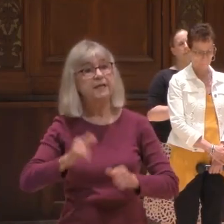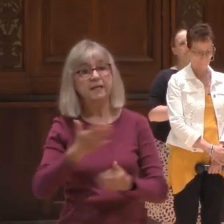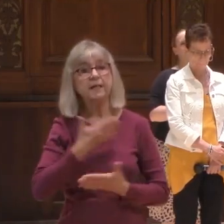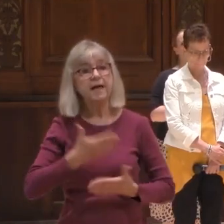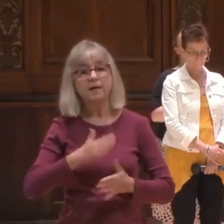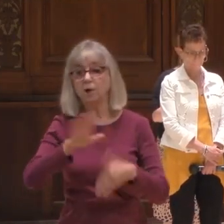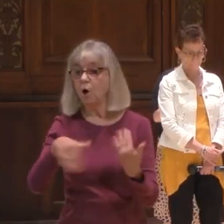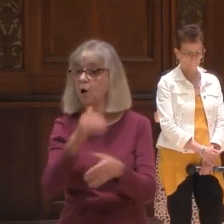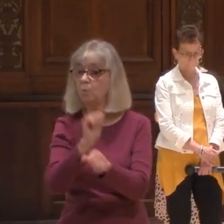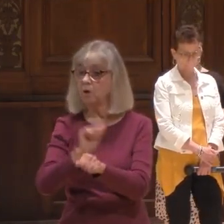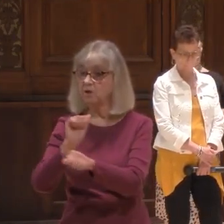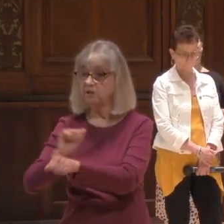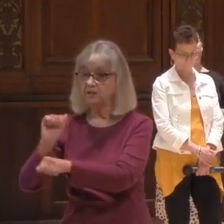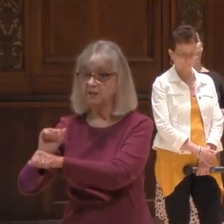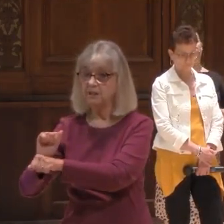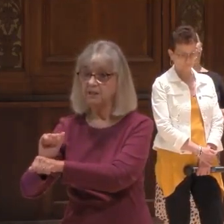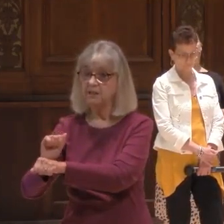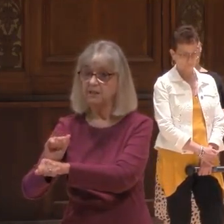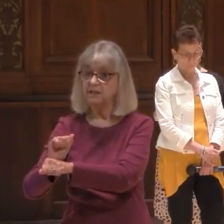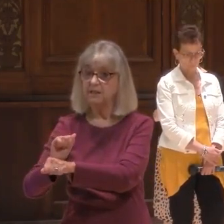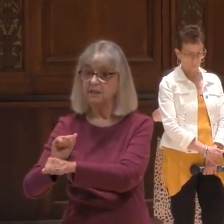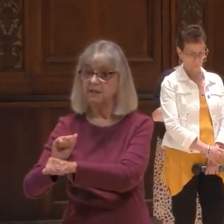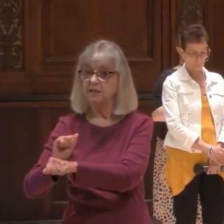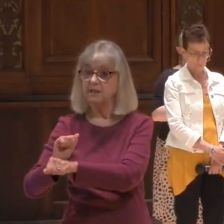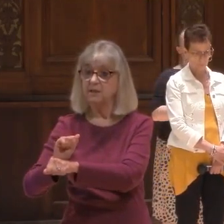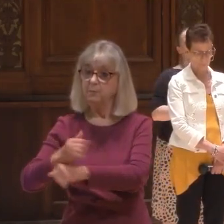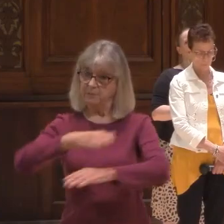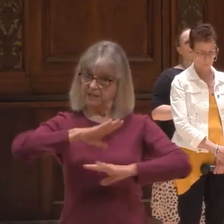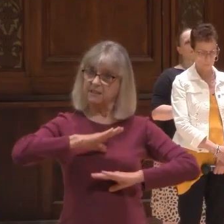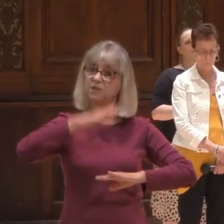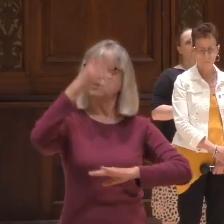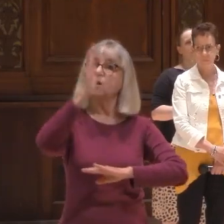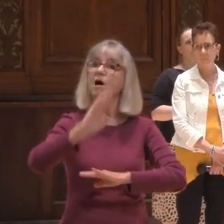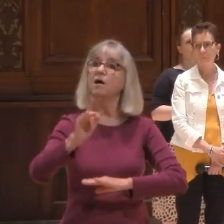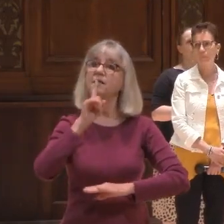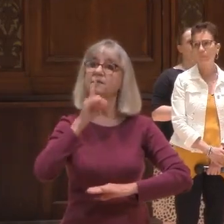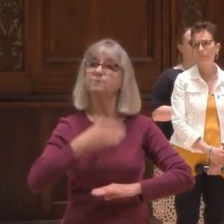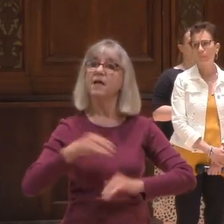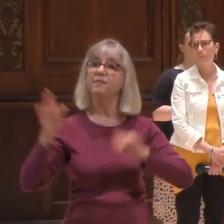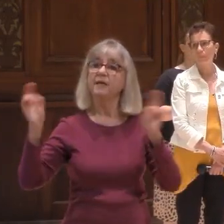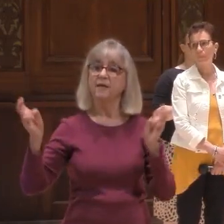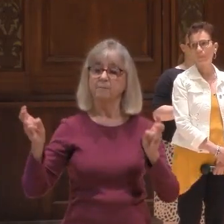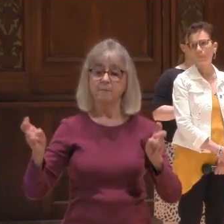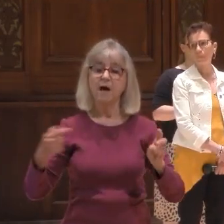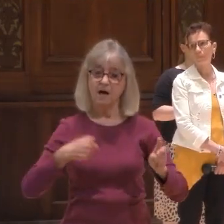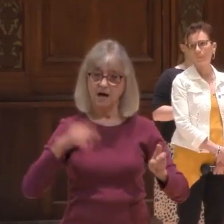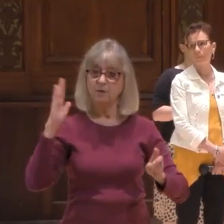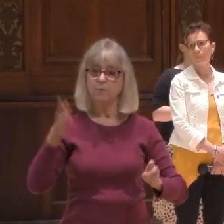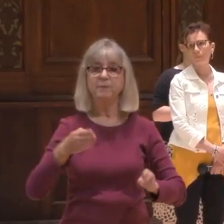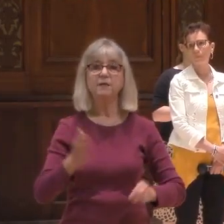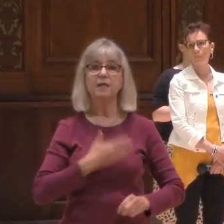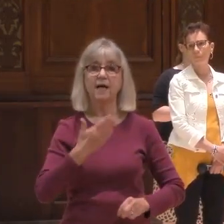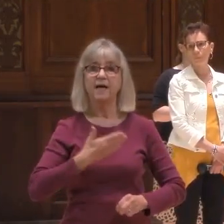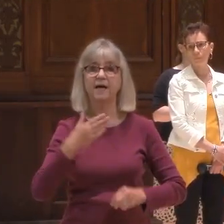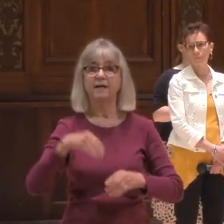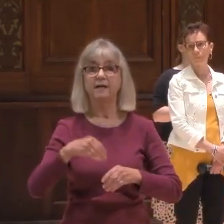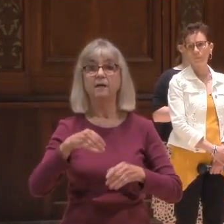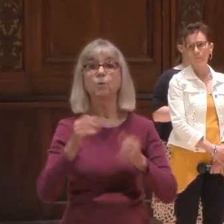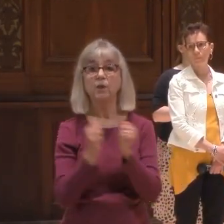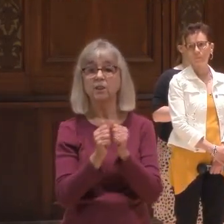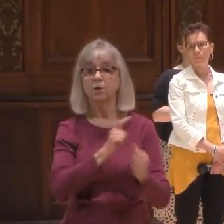all works. Pleasing to God be my theme. I will be glad in the